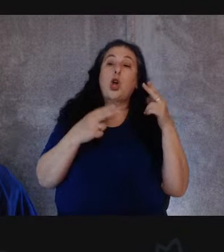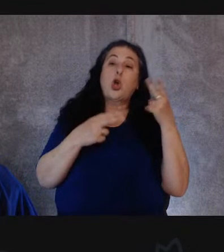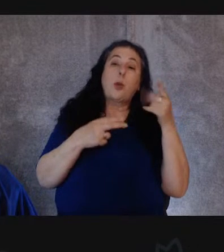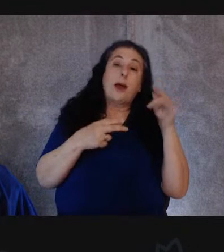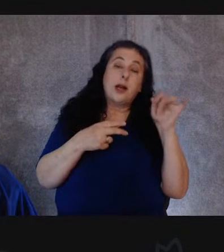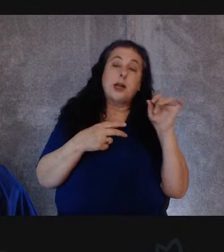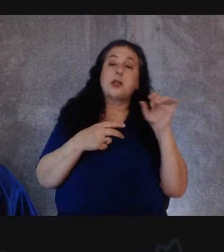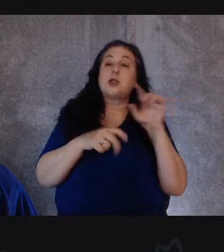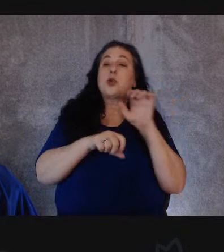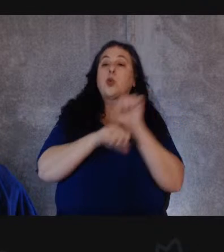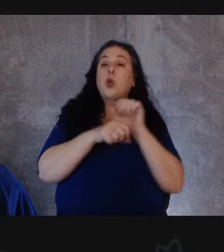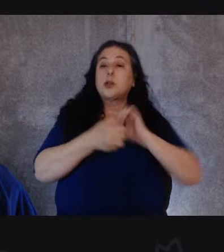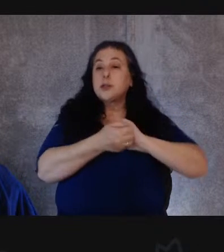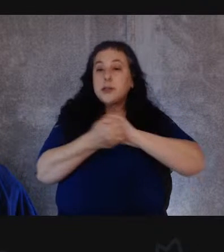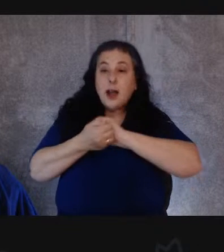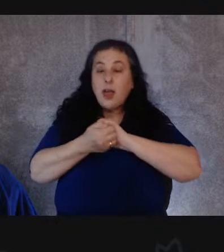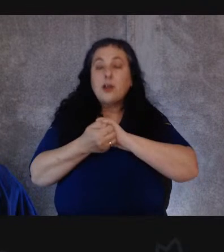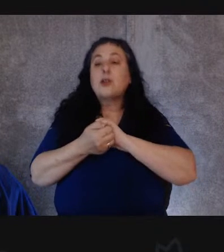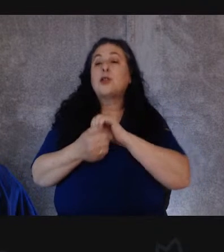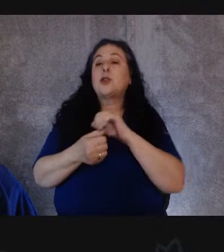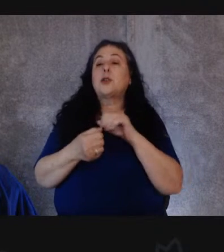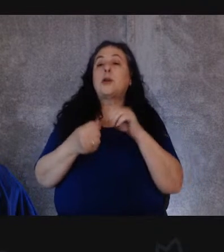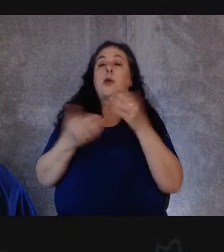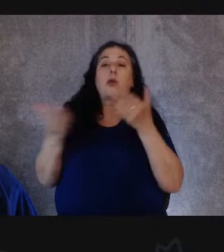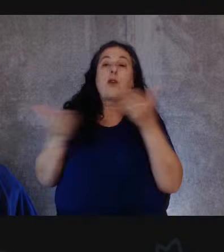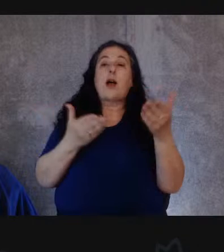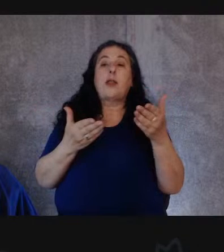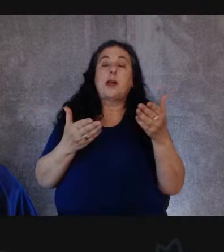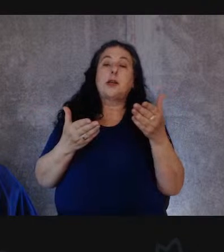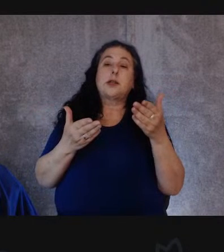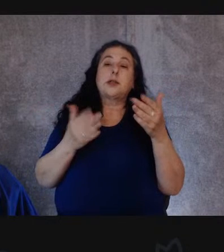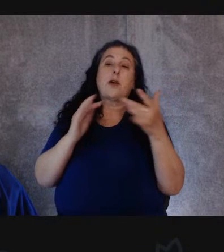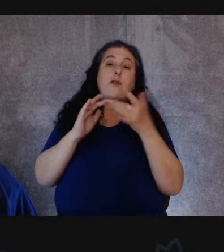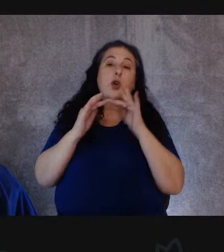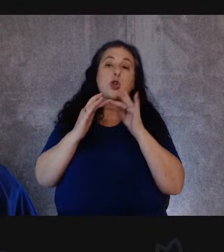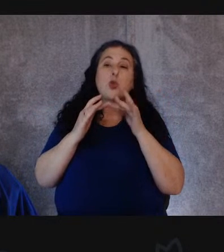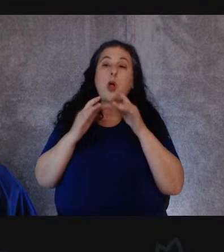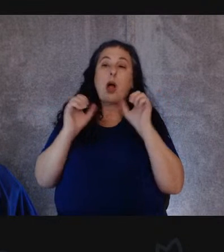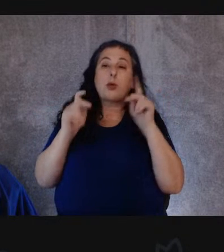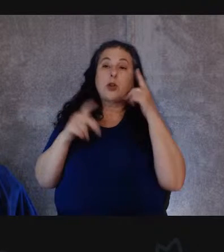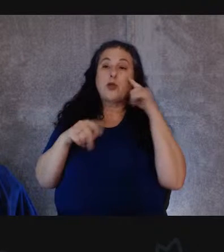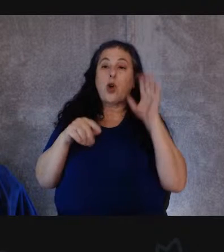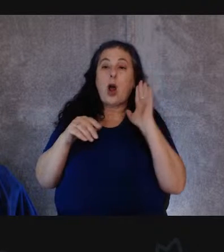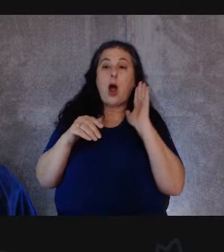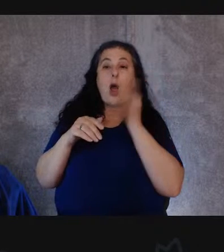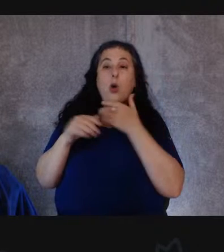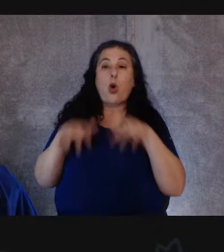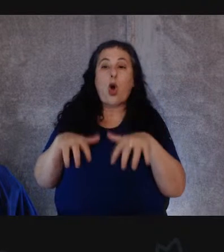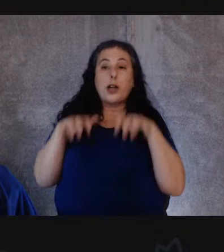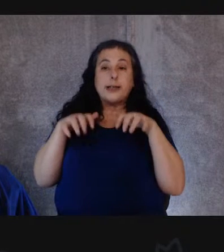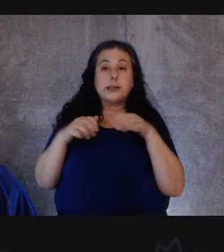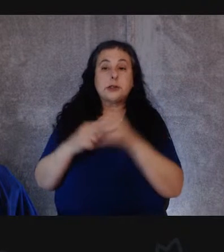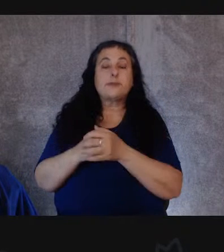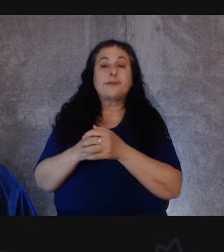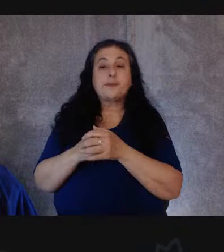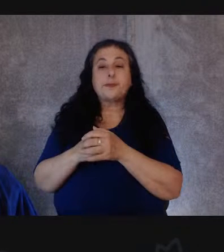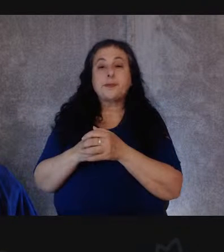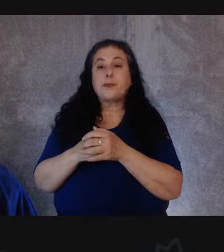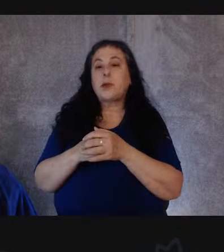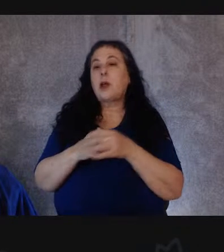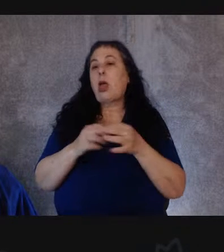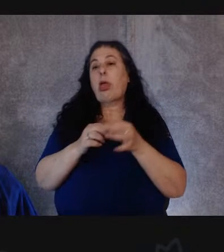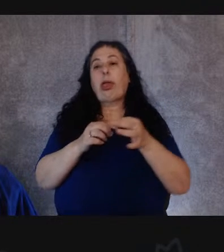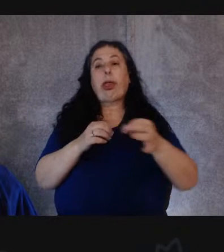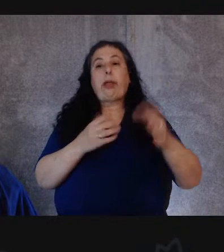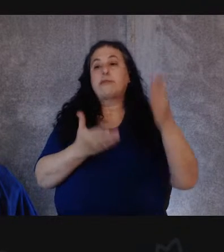provide these virtual opportunities for our audience. Okay, without further ado, enough of me talking